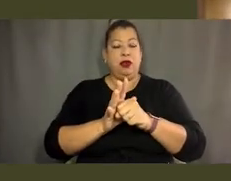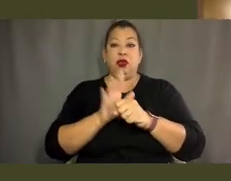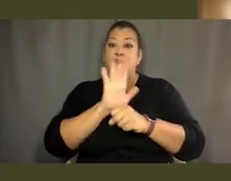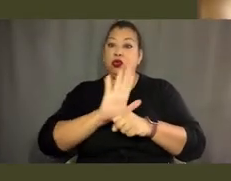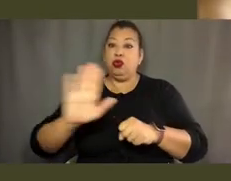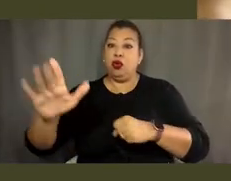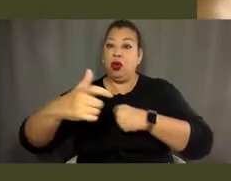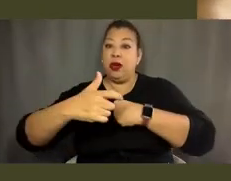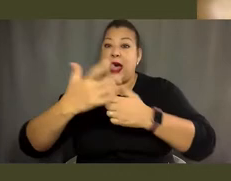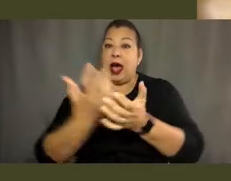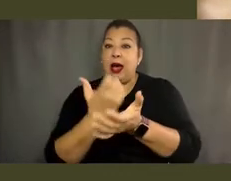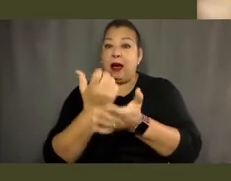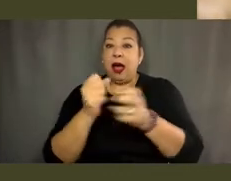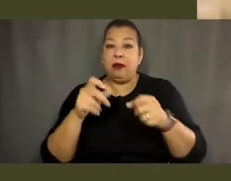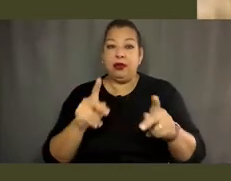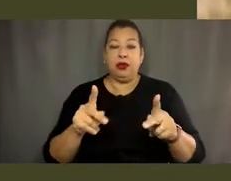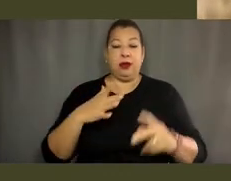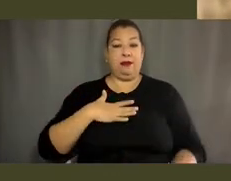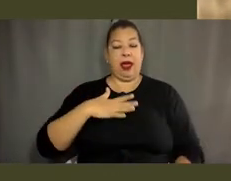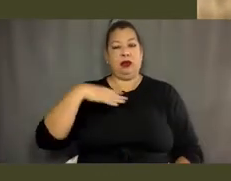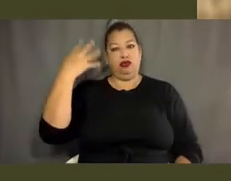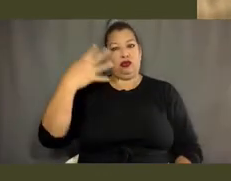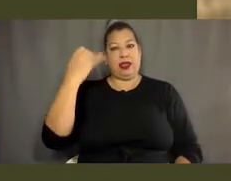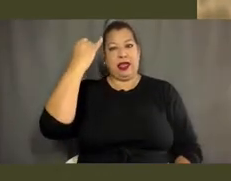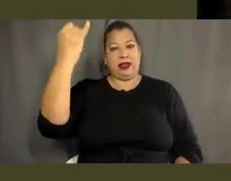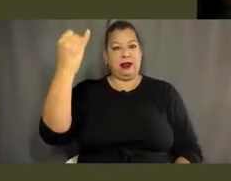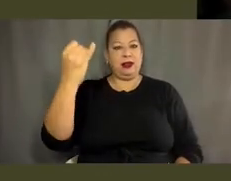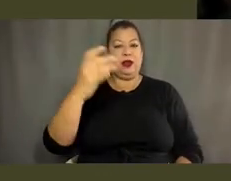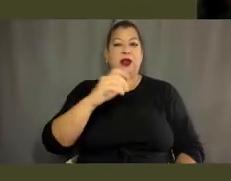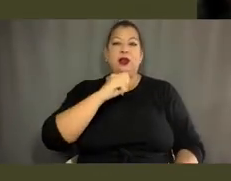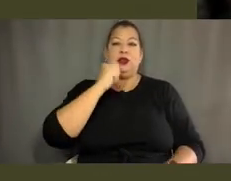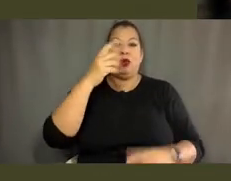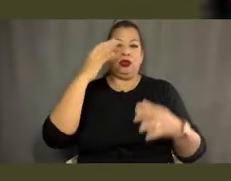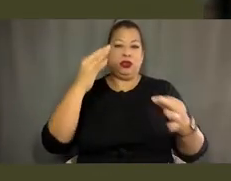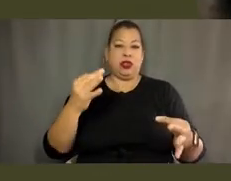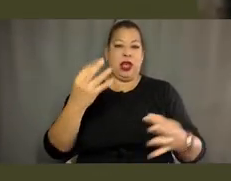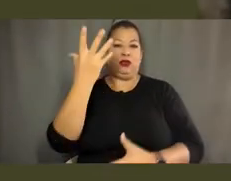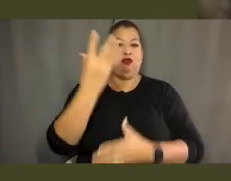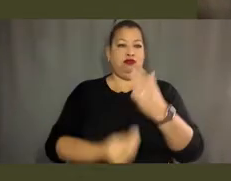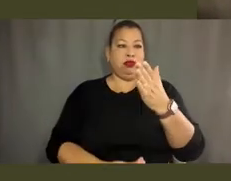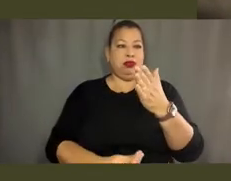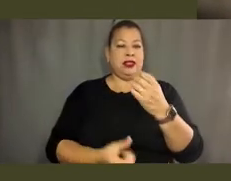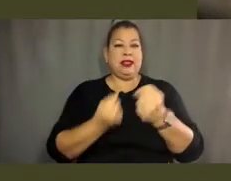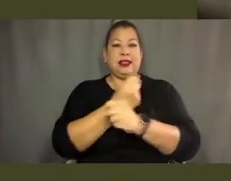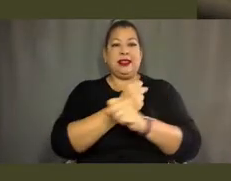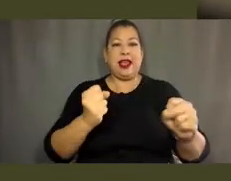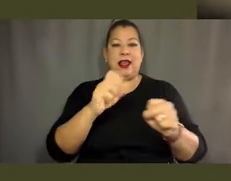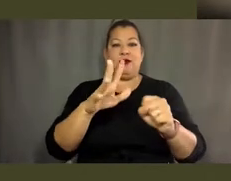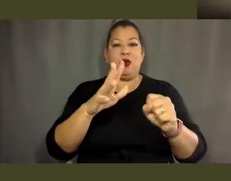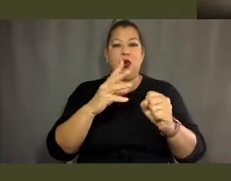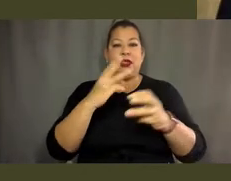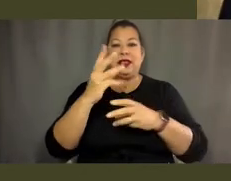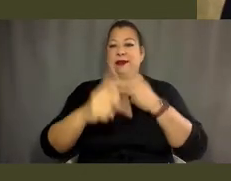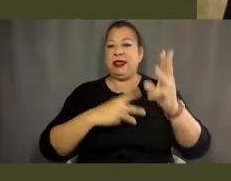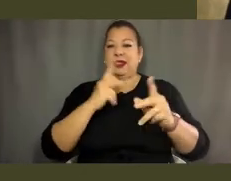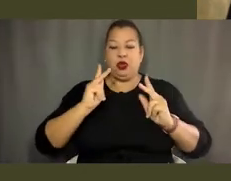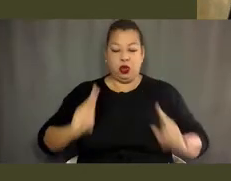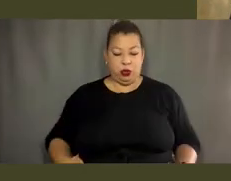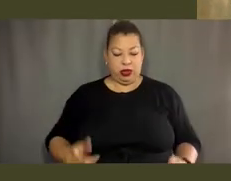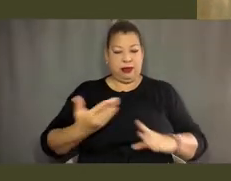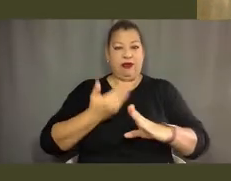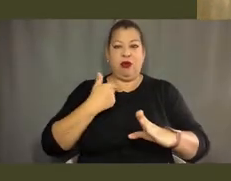wild idea. Don't choose extinction. Save your species before it's too late. It's time